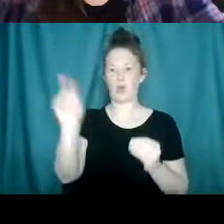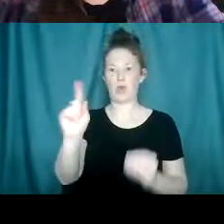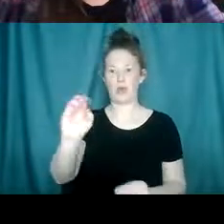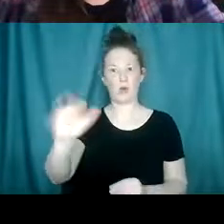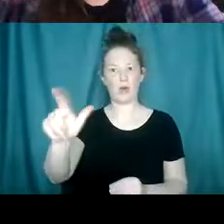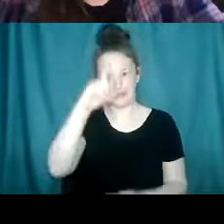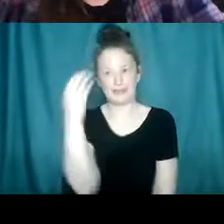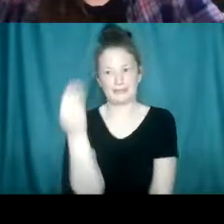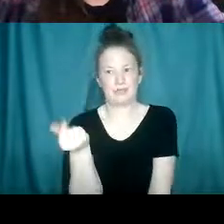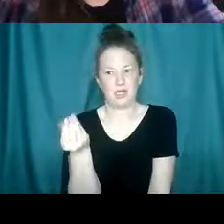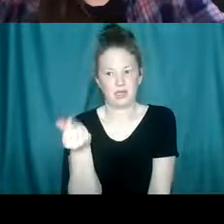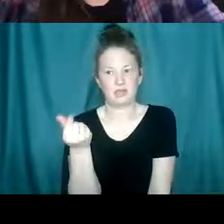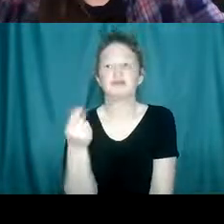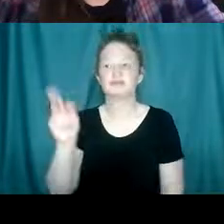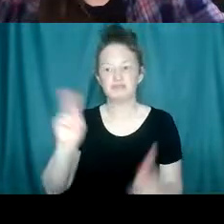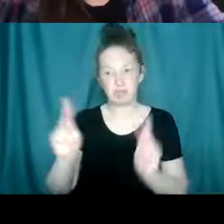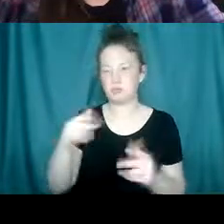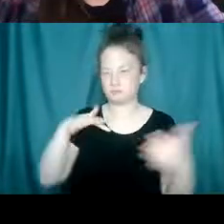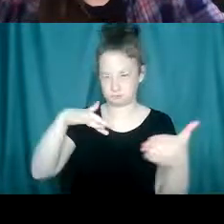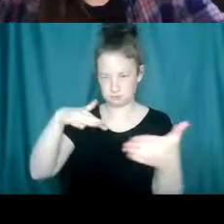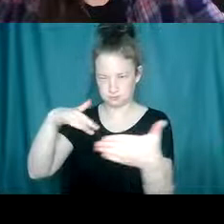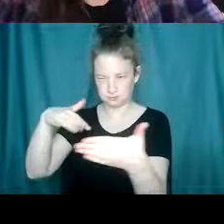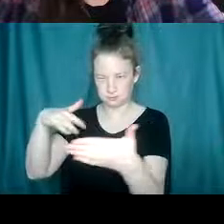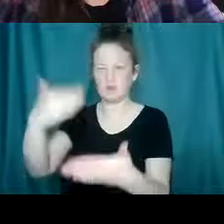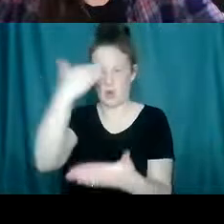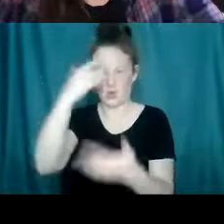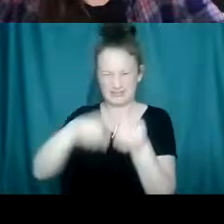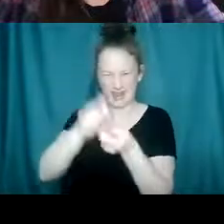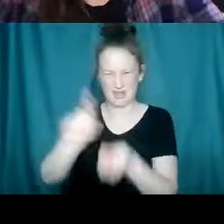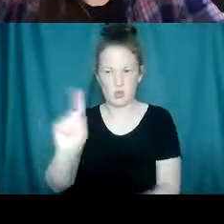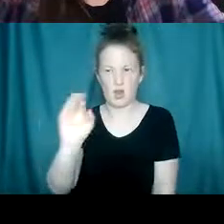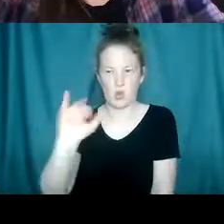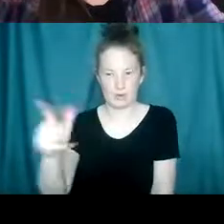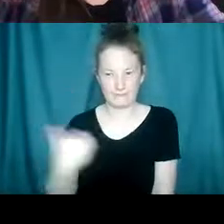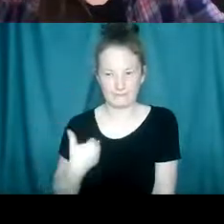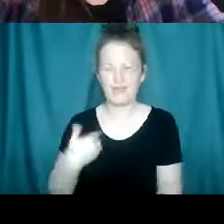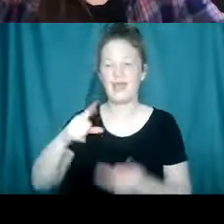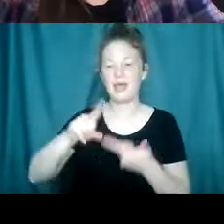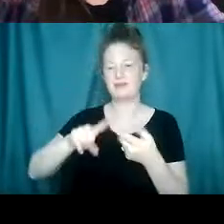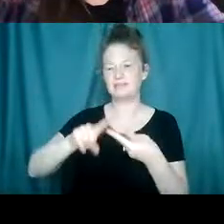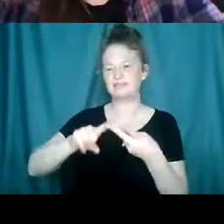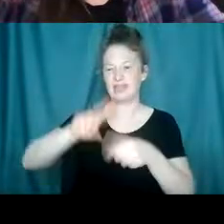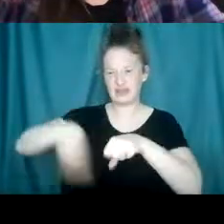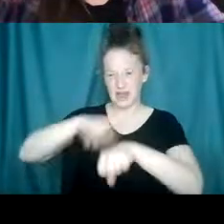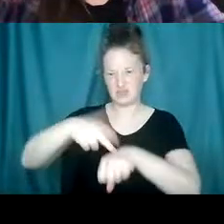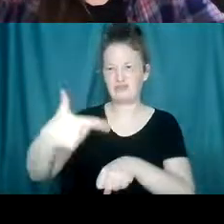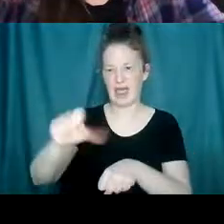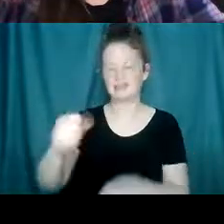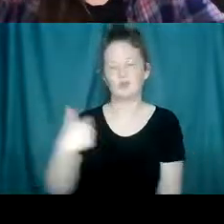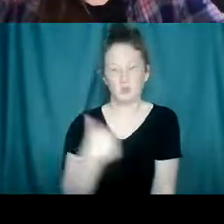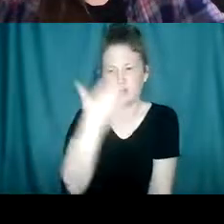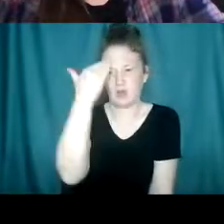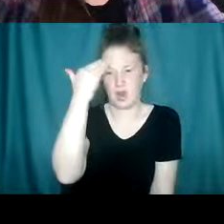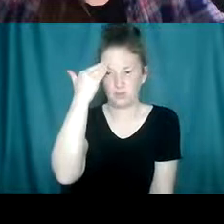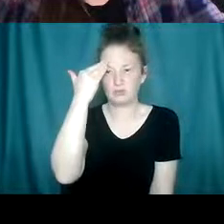in it. People really, really studied where the oil and natural gas and everything, where they are. So I don't think